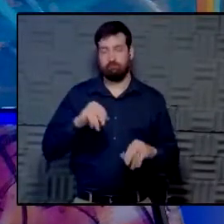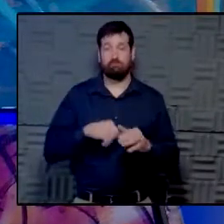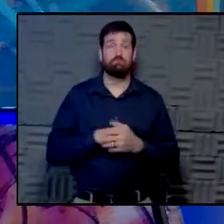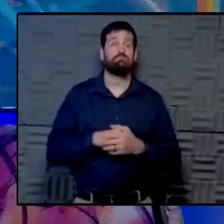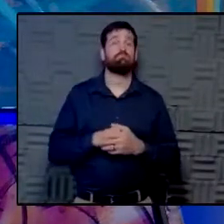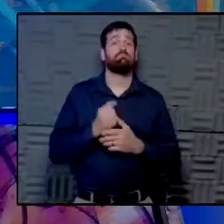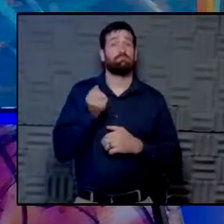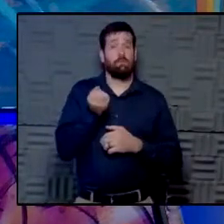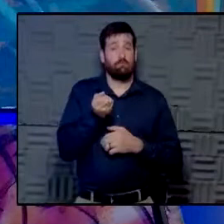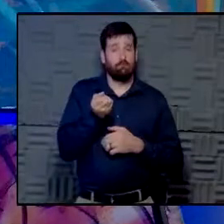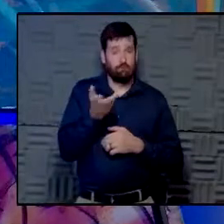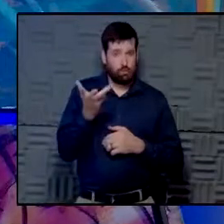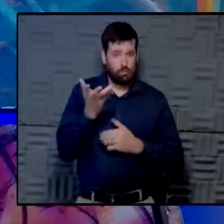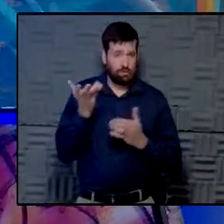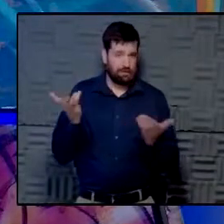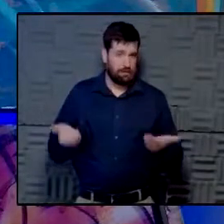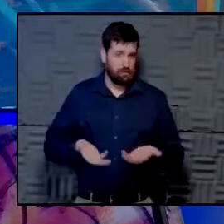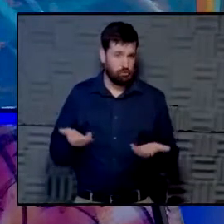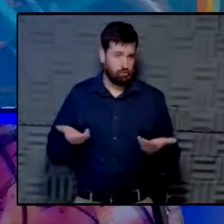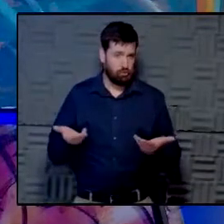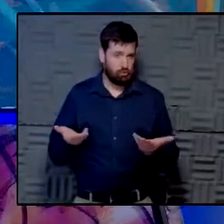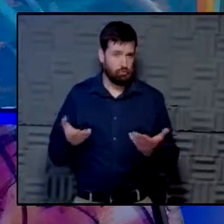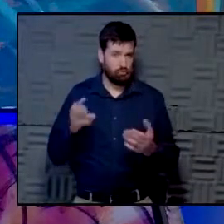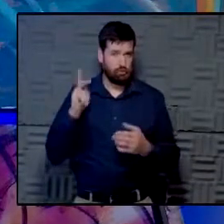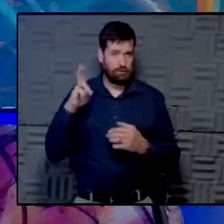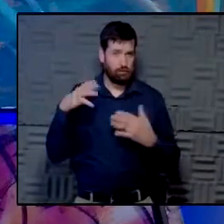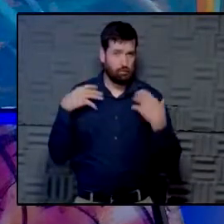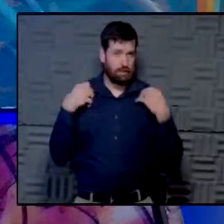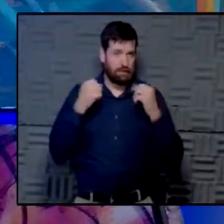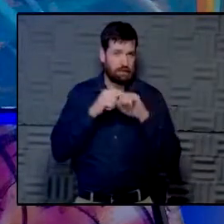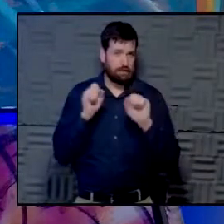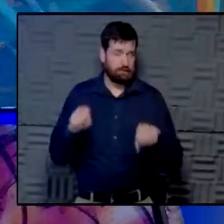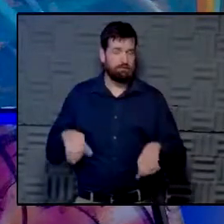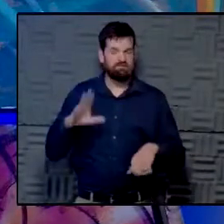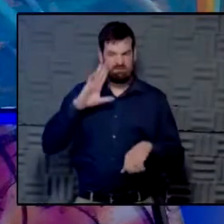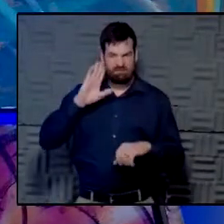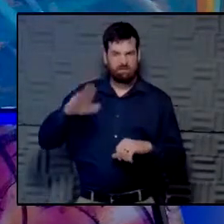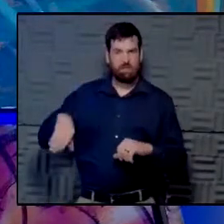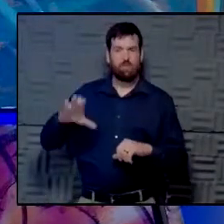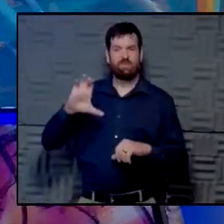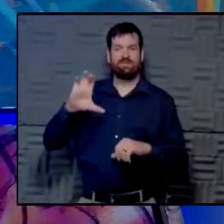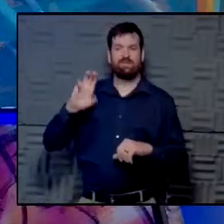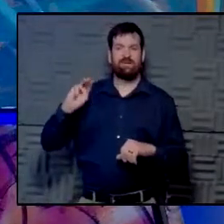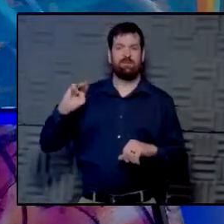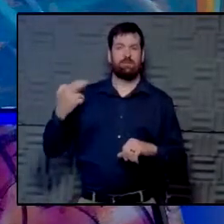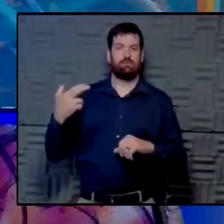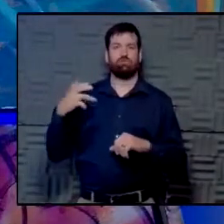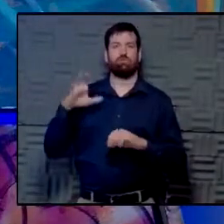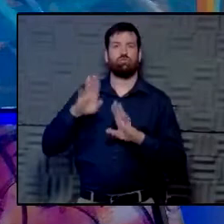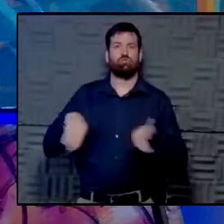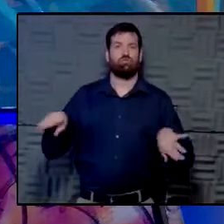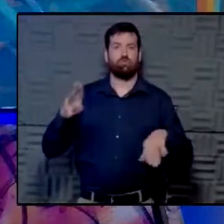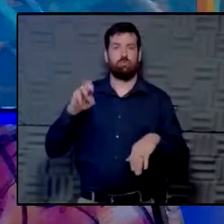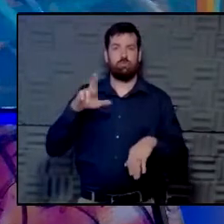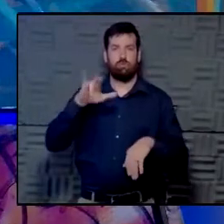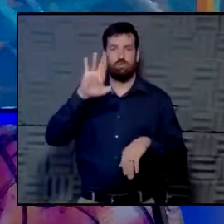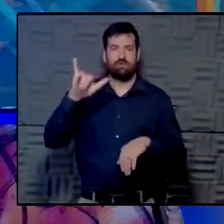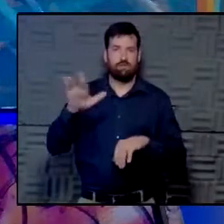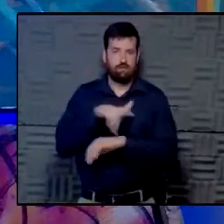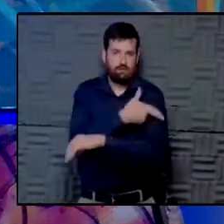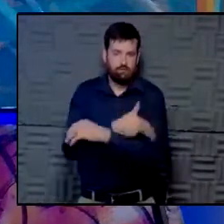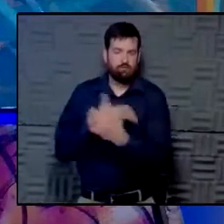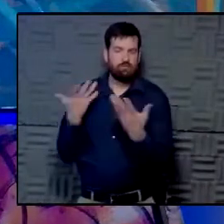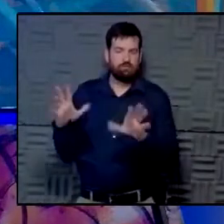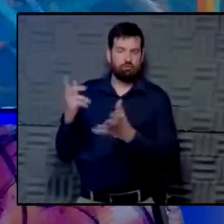have had a few here at the health system. We know that our colleagues at Children's Mercy have also treated a few as well.